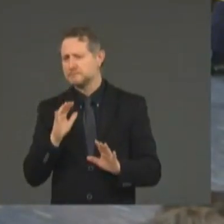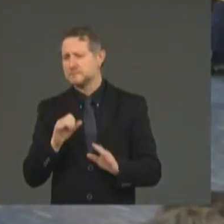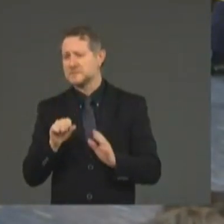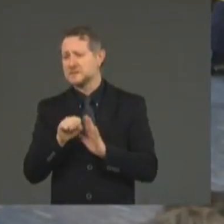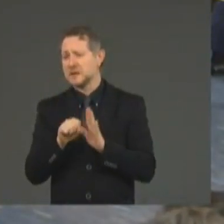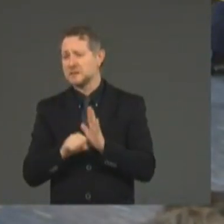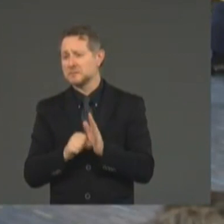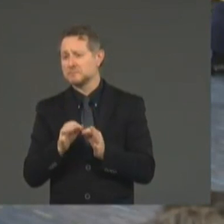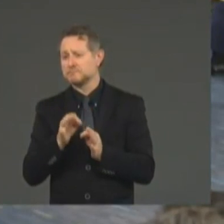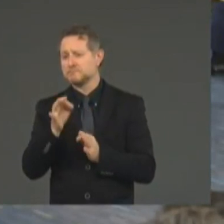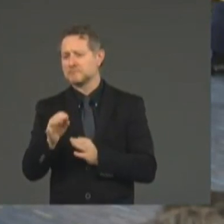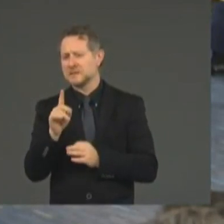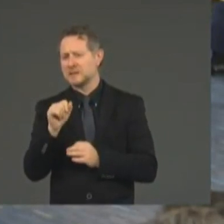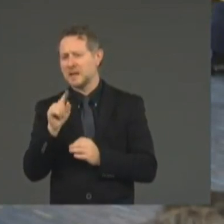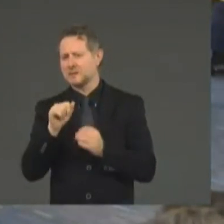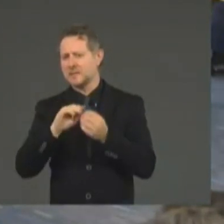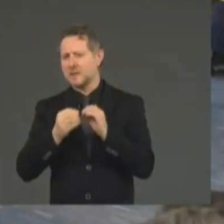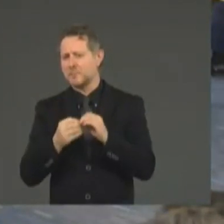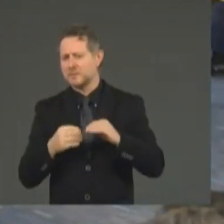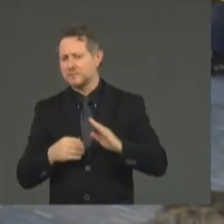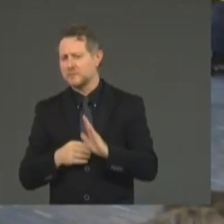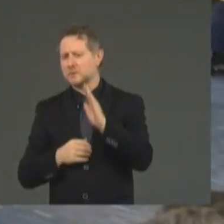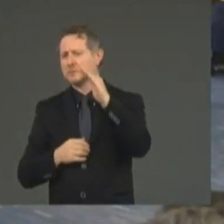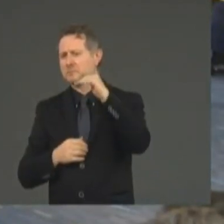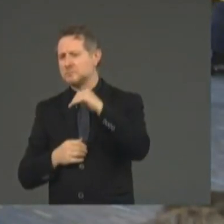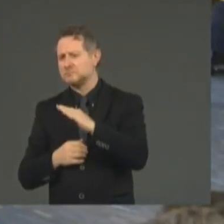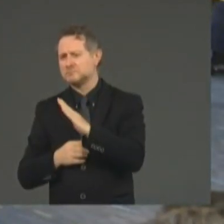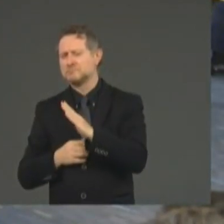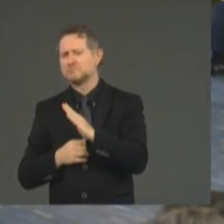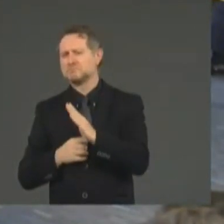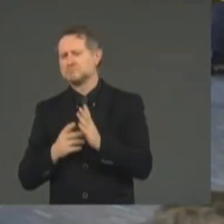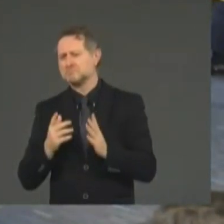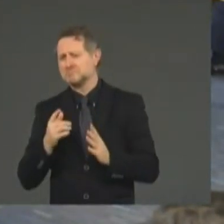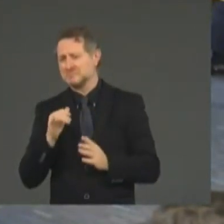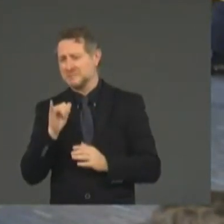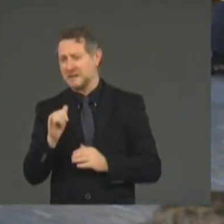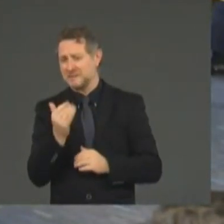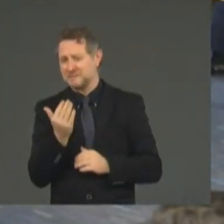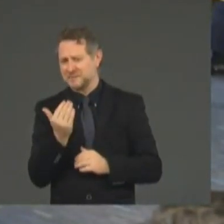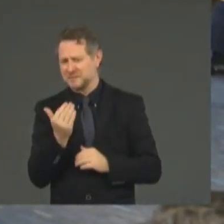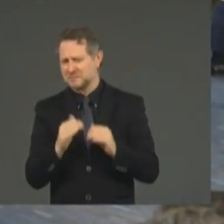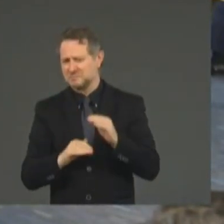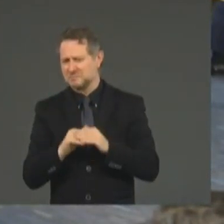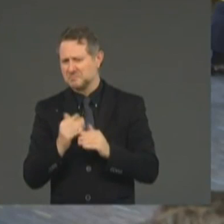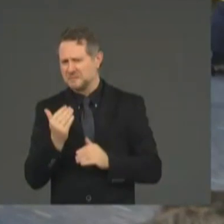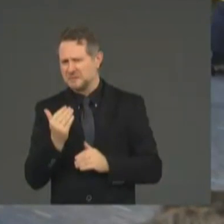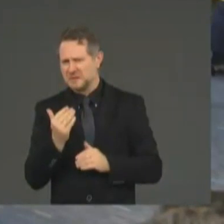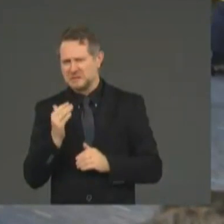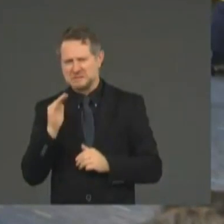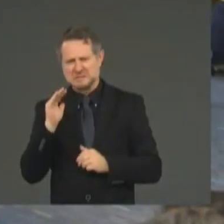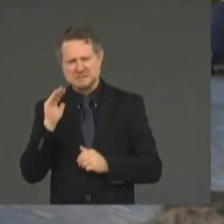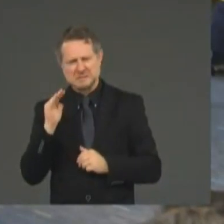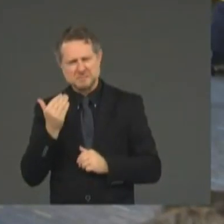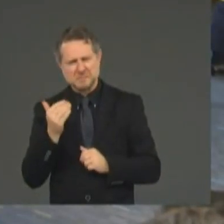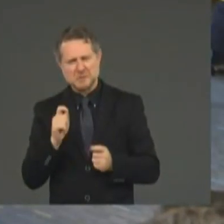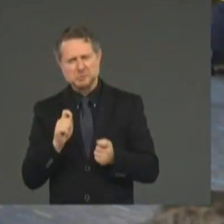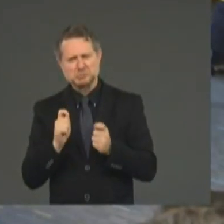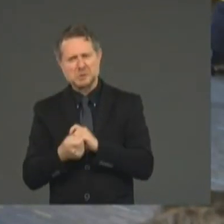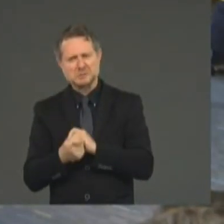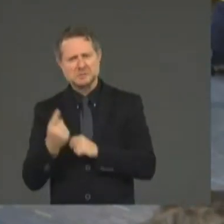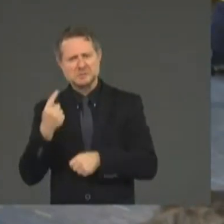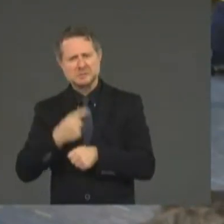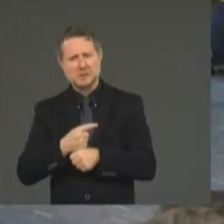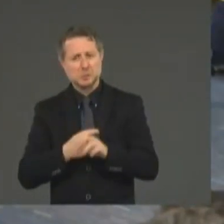spikes from basically the beginning of the outbreak to May 15th. Based on what I've been reading, that changes the date that Western New York